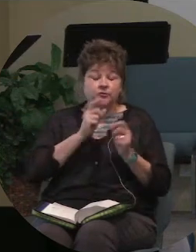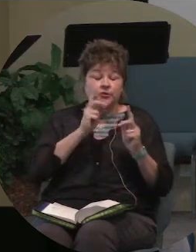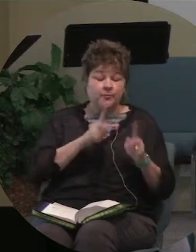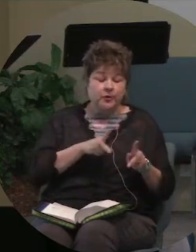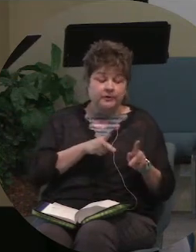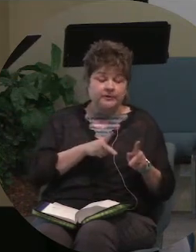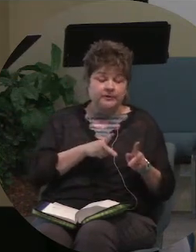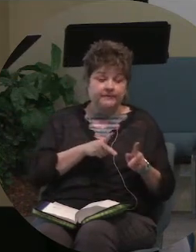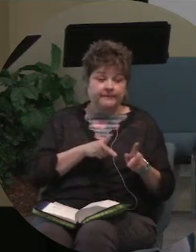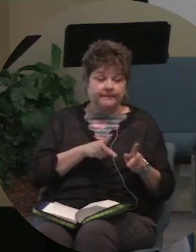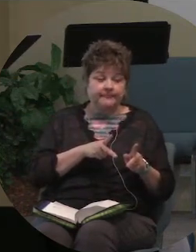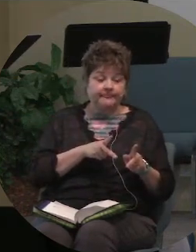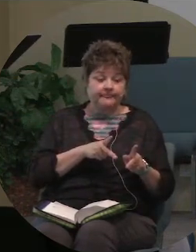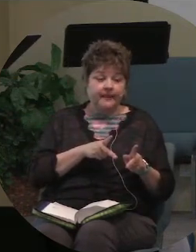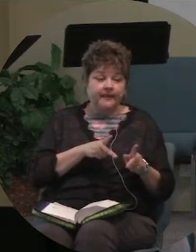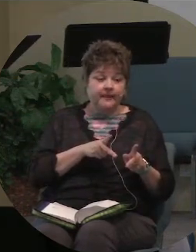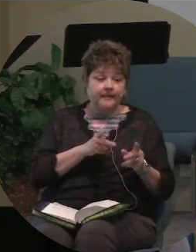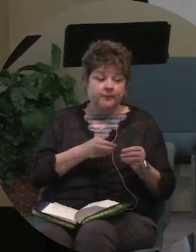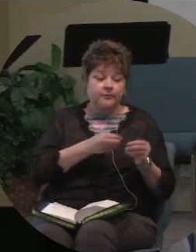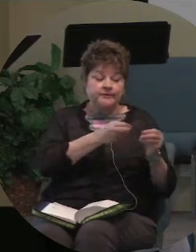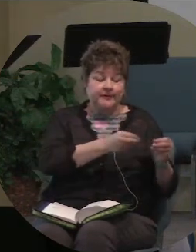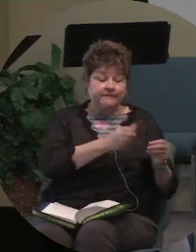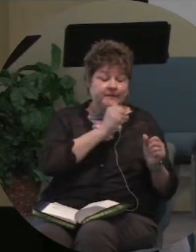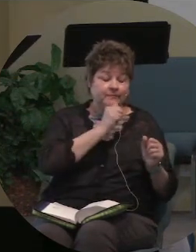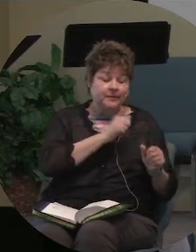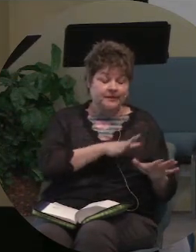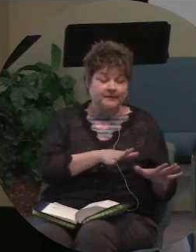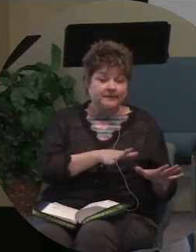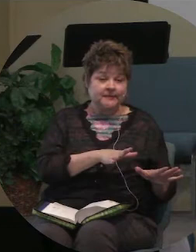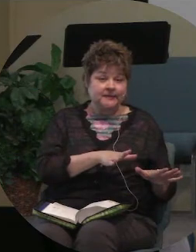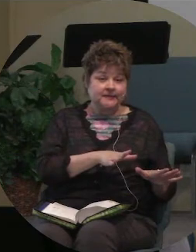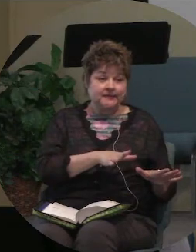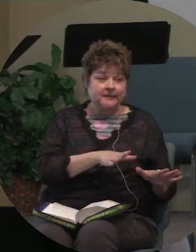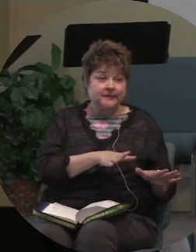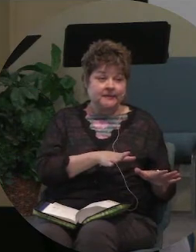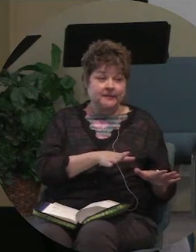that received the blessing